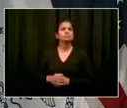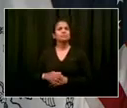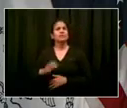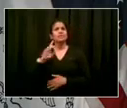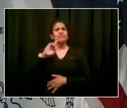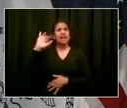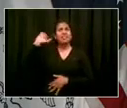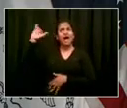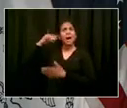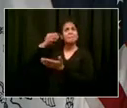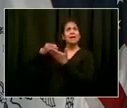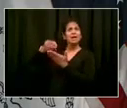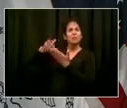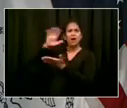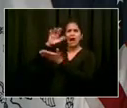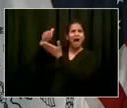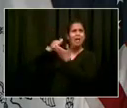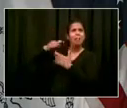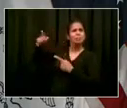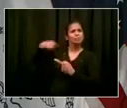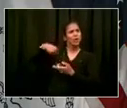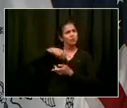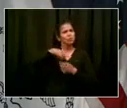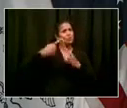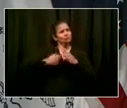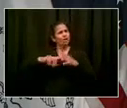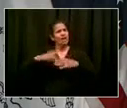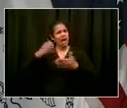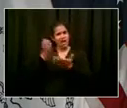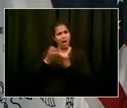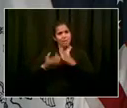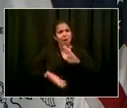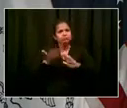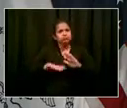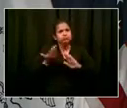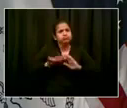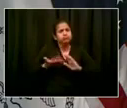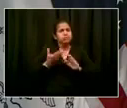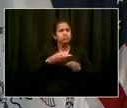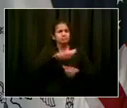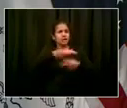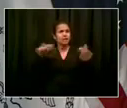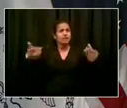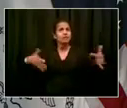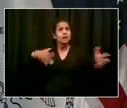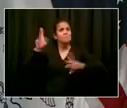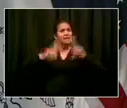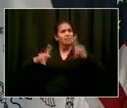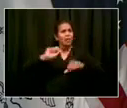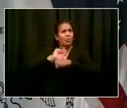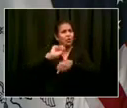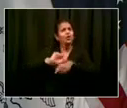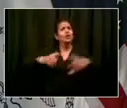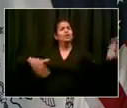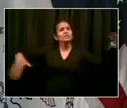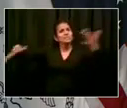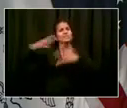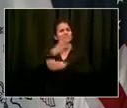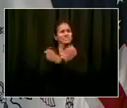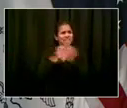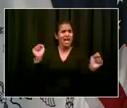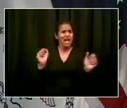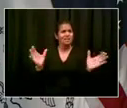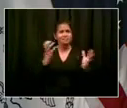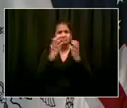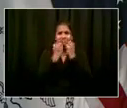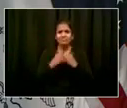our economy and keep people from losing their jobs. So I'm sorry, this one is just really straightforward. It's